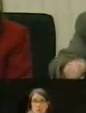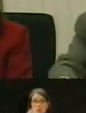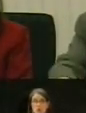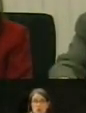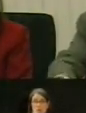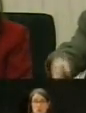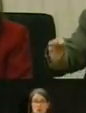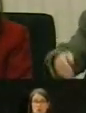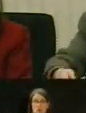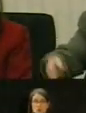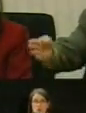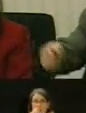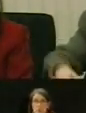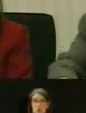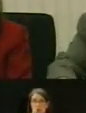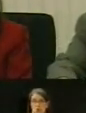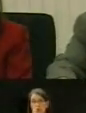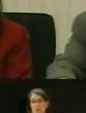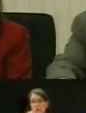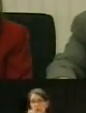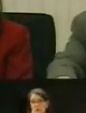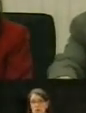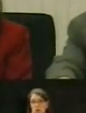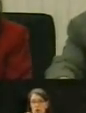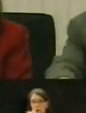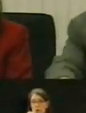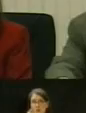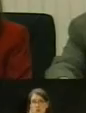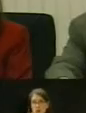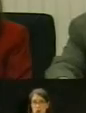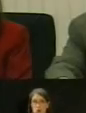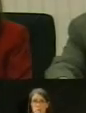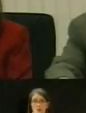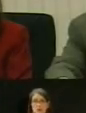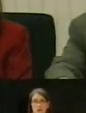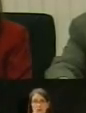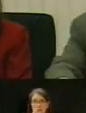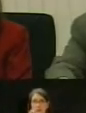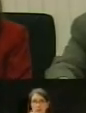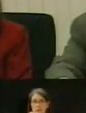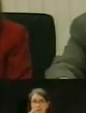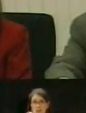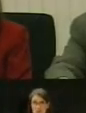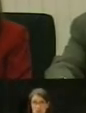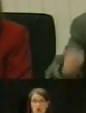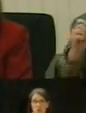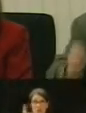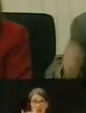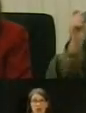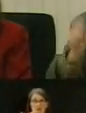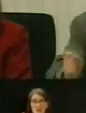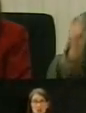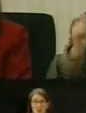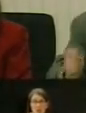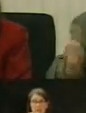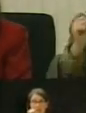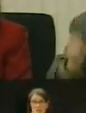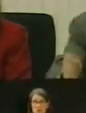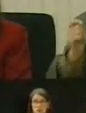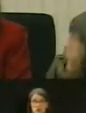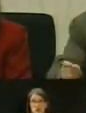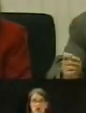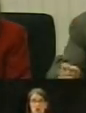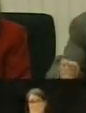or Richard Cade or Lee Rimmel, that they would have a very good case to be able to sue us because we don't have the legal